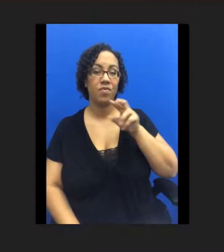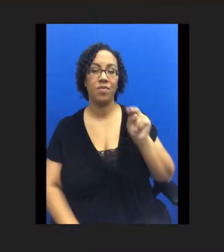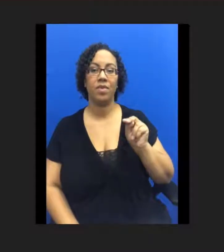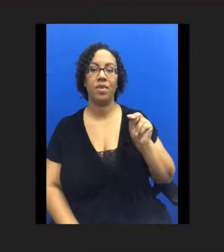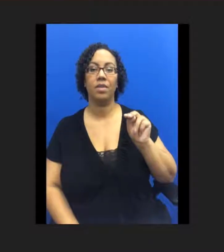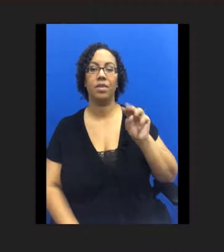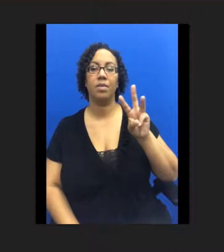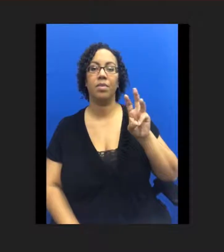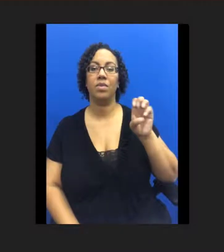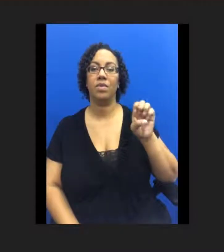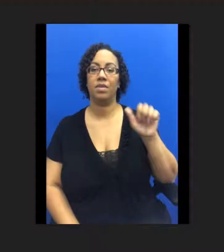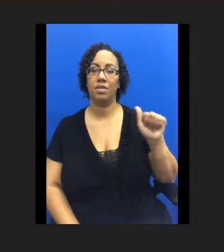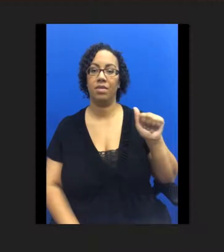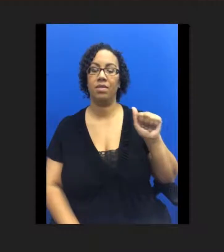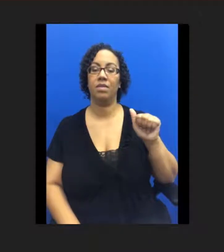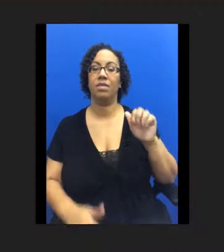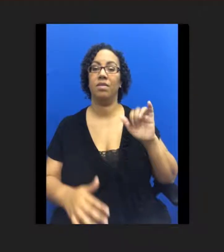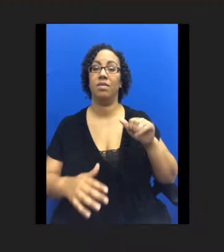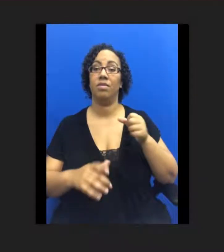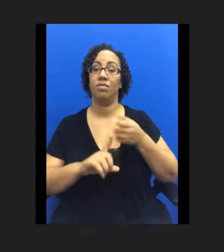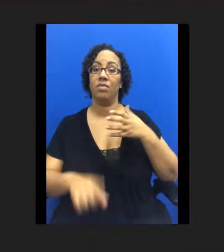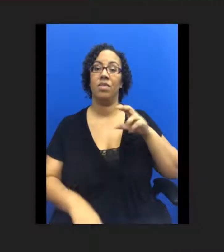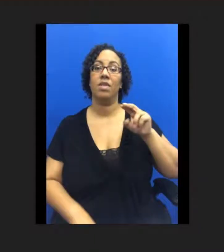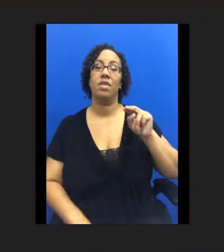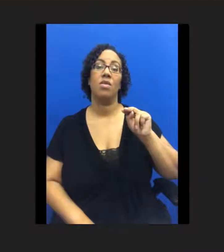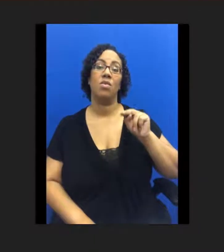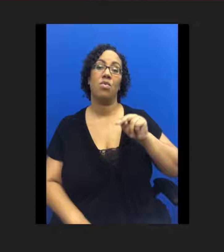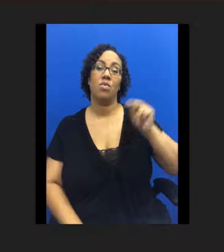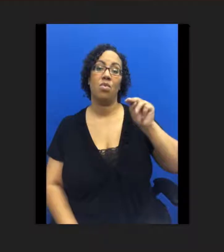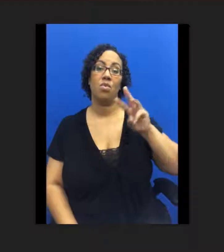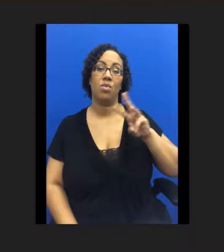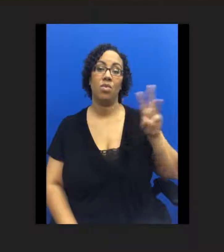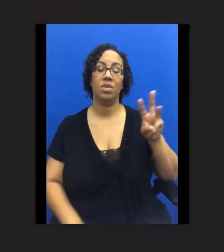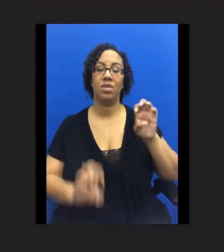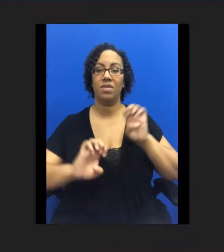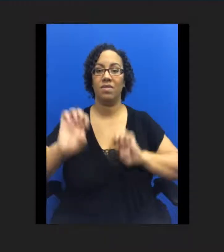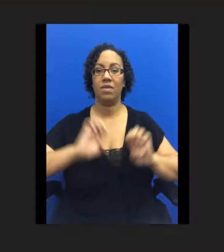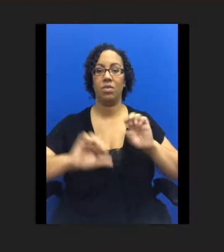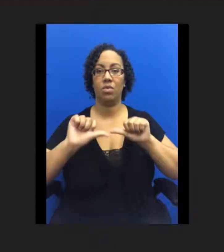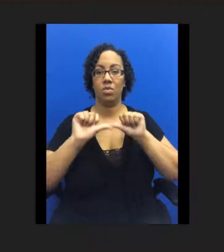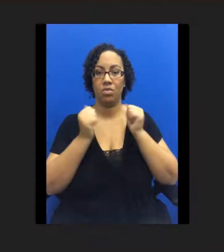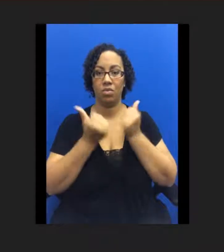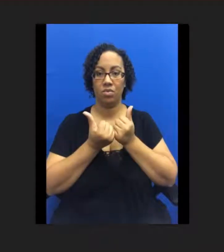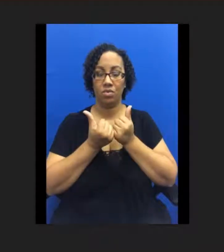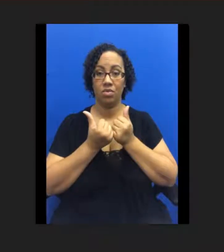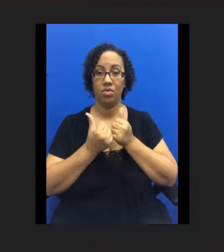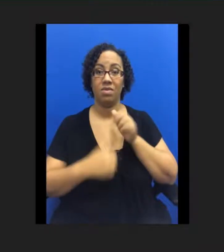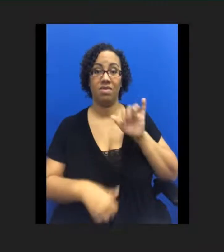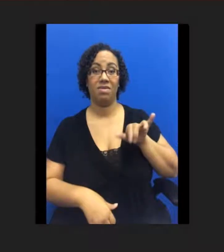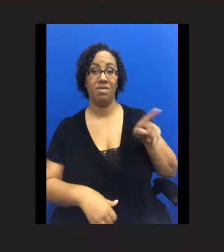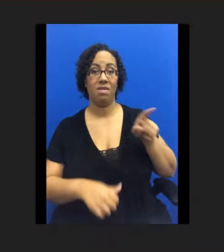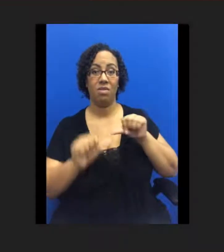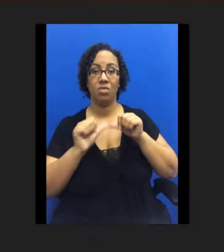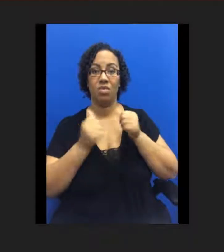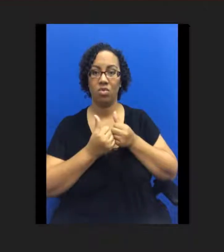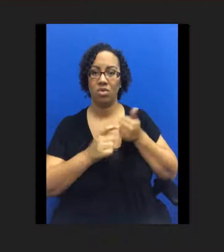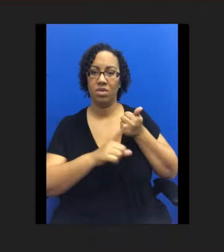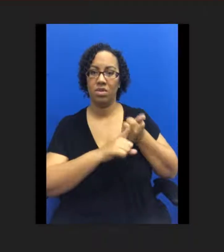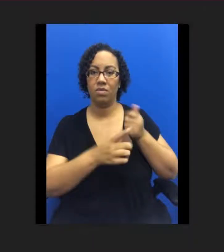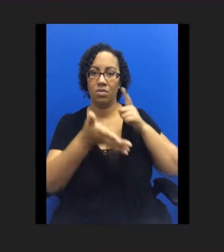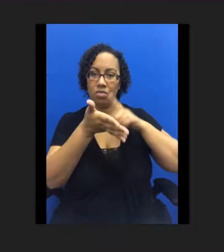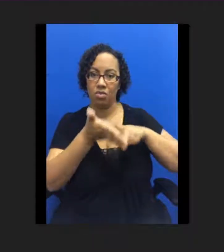The MAP assessment was developed by NWEA, or the Northwestern Evaluation